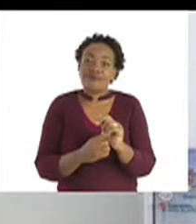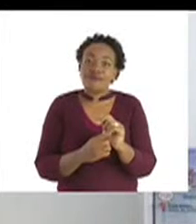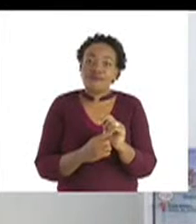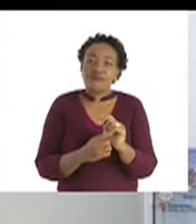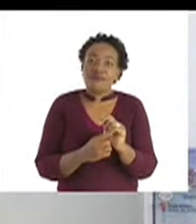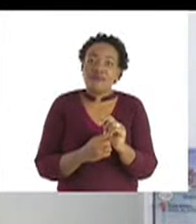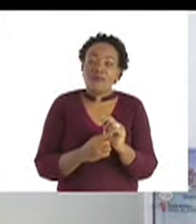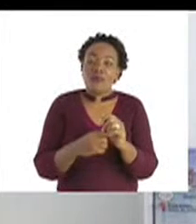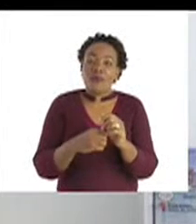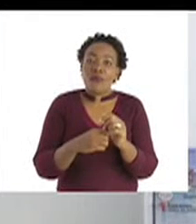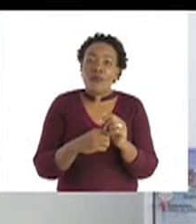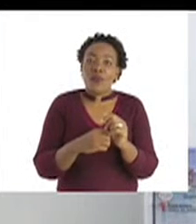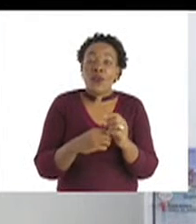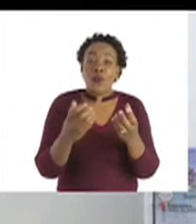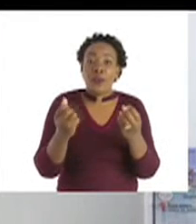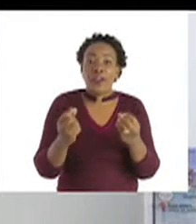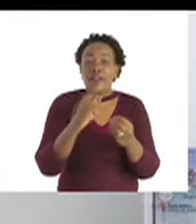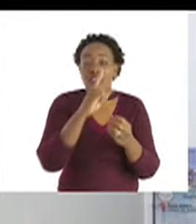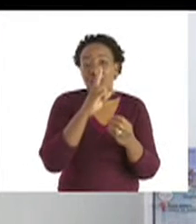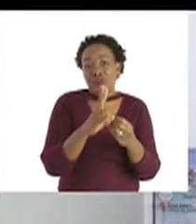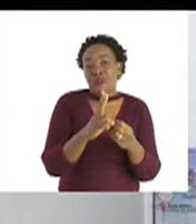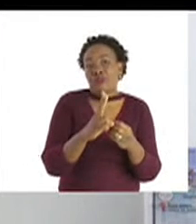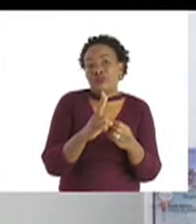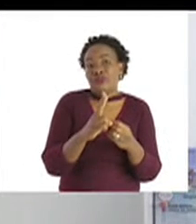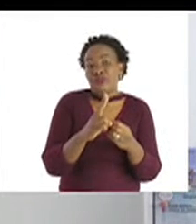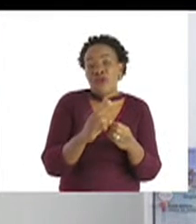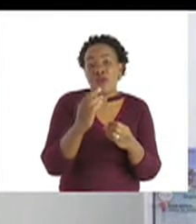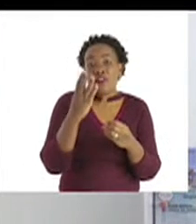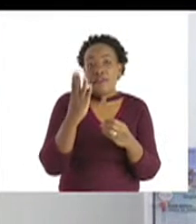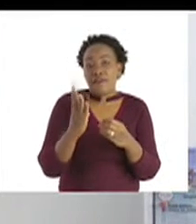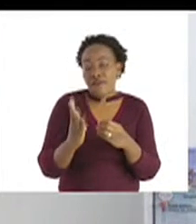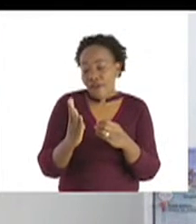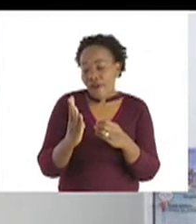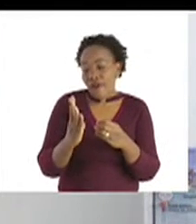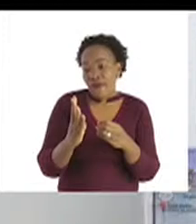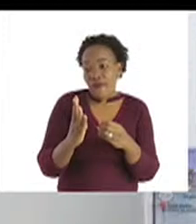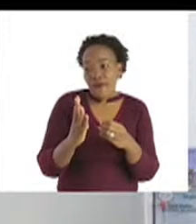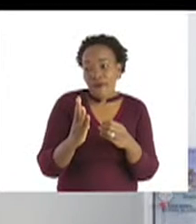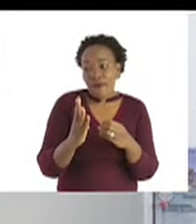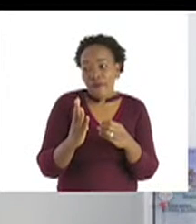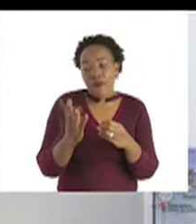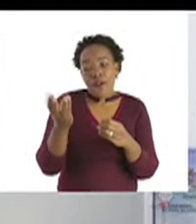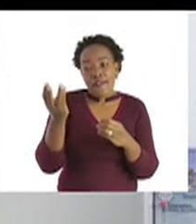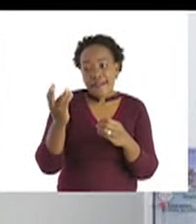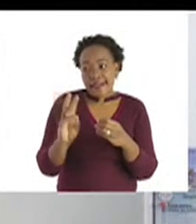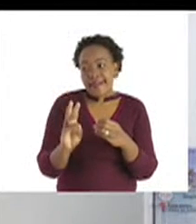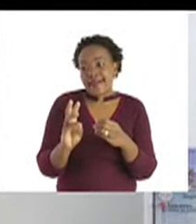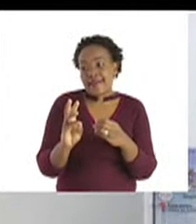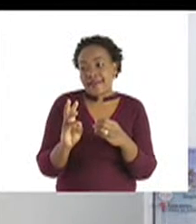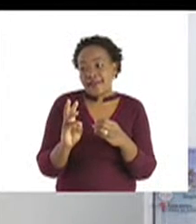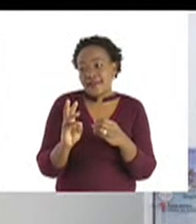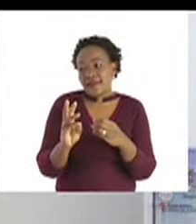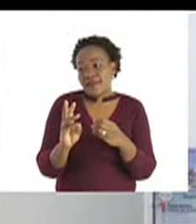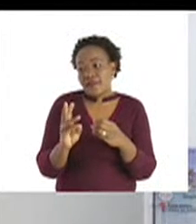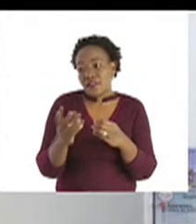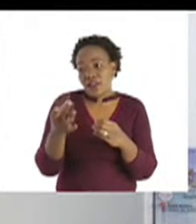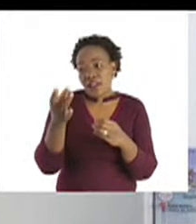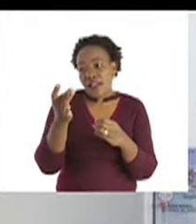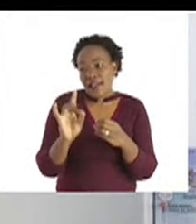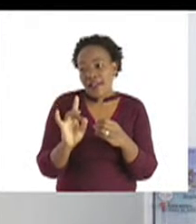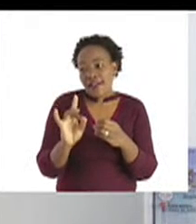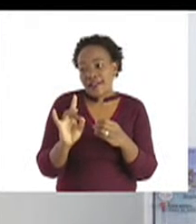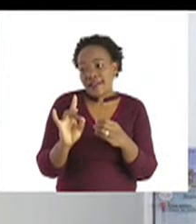We said there is a 2, there is a 4, we have 6,